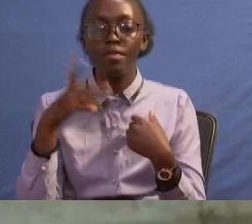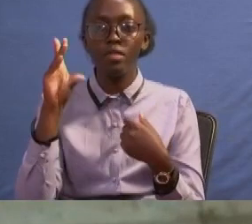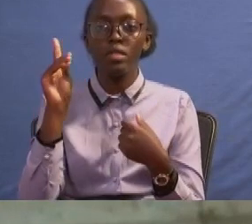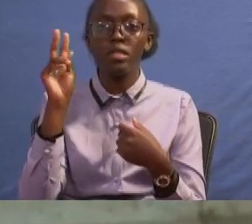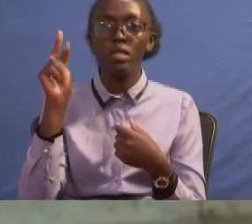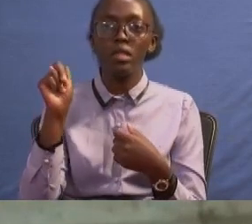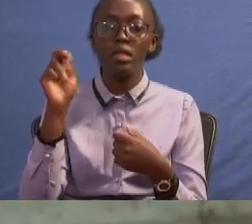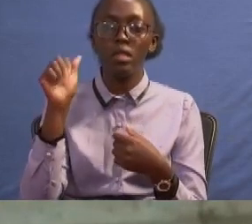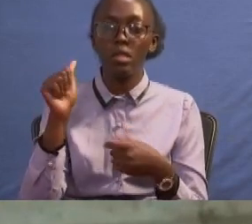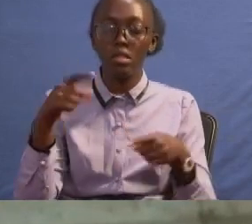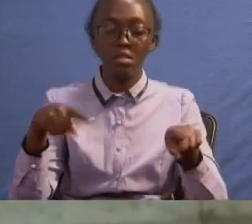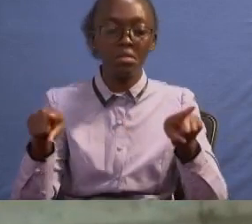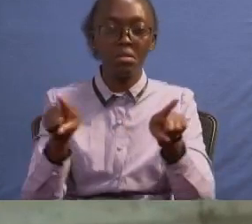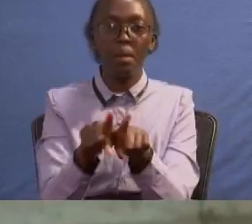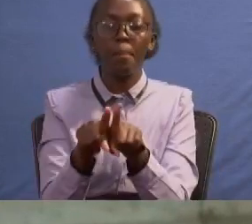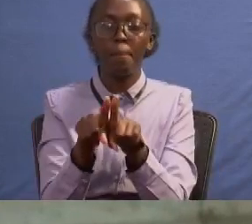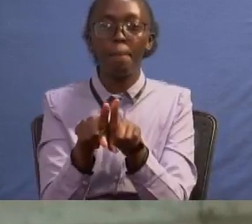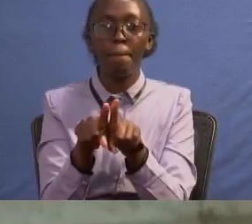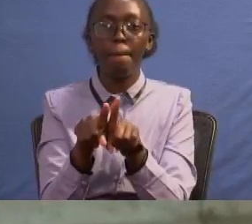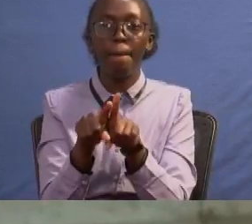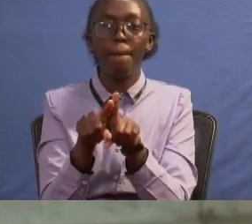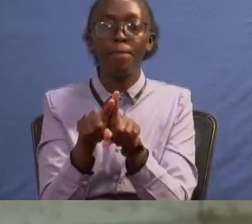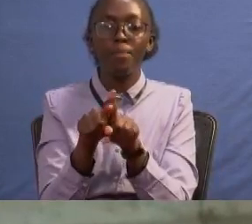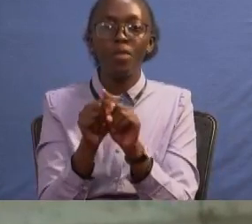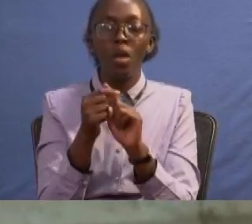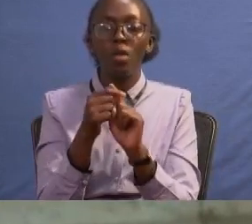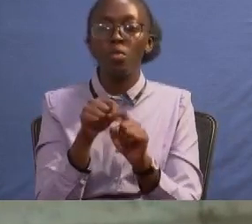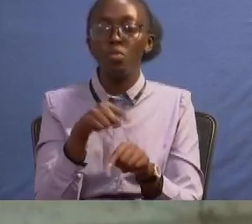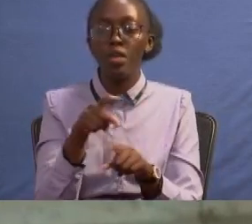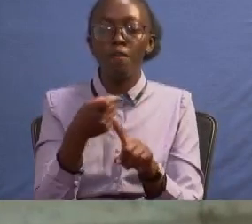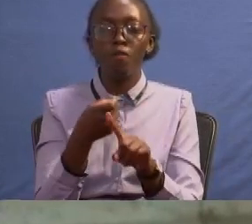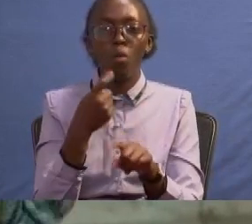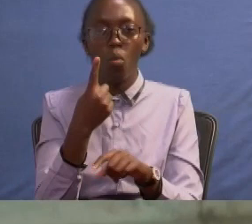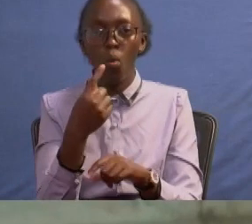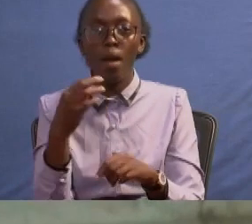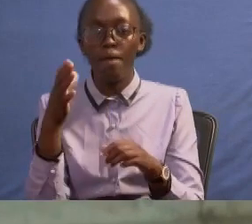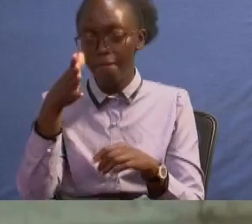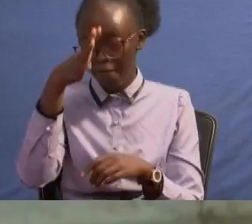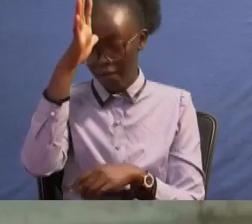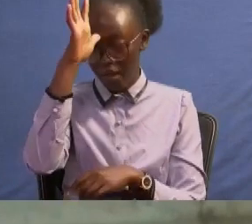which is the same, we have originated. There is no fight.